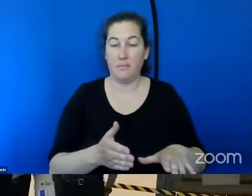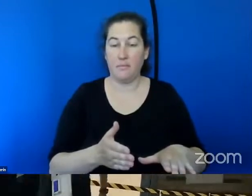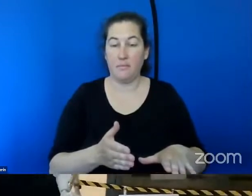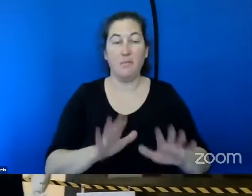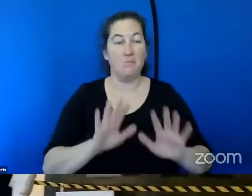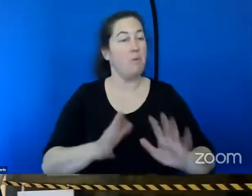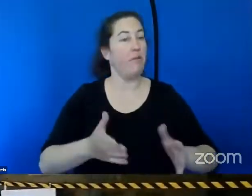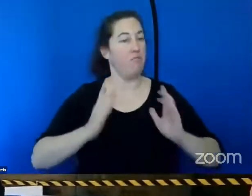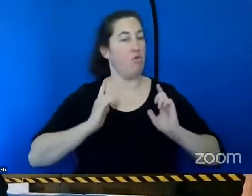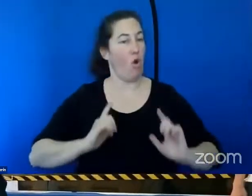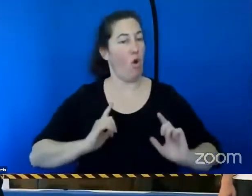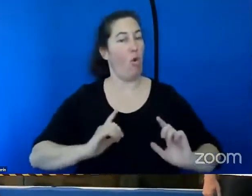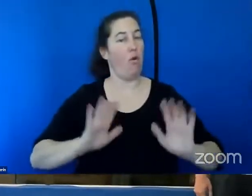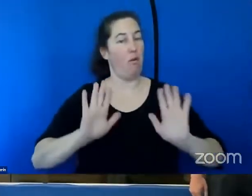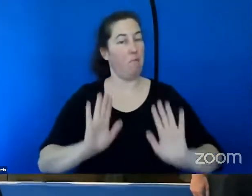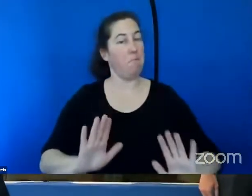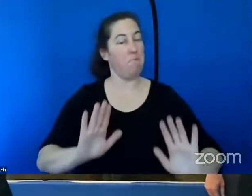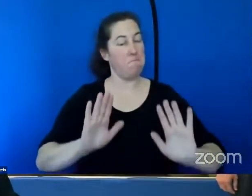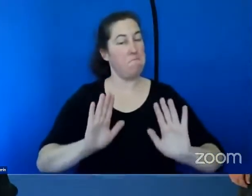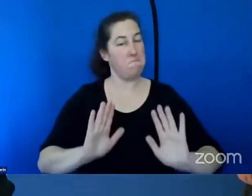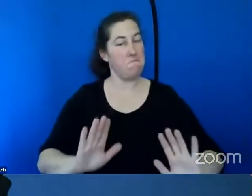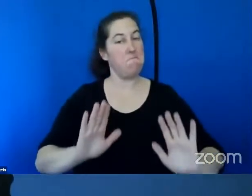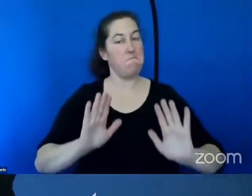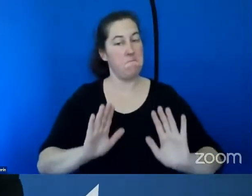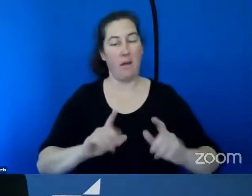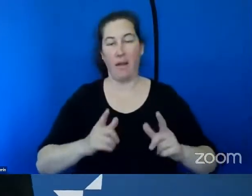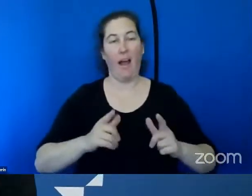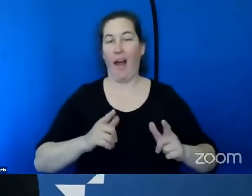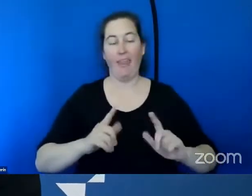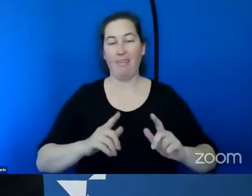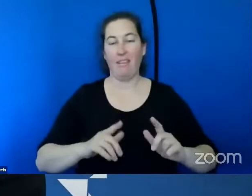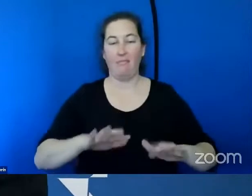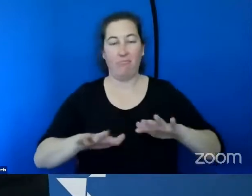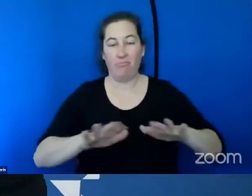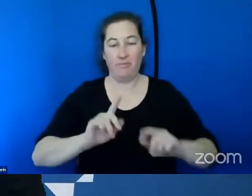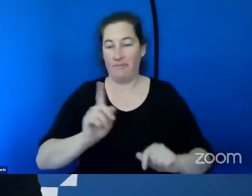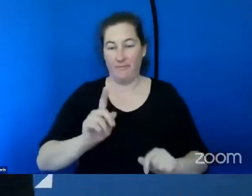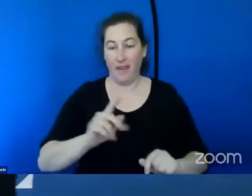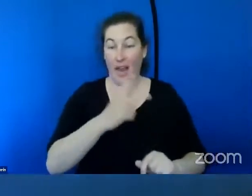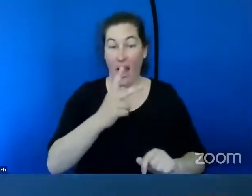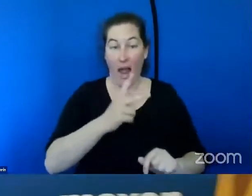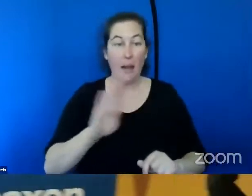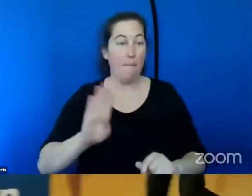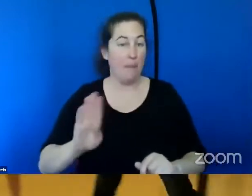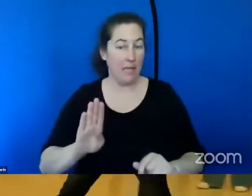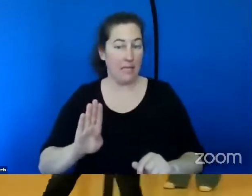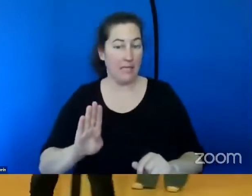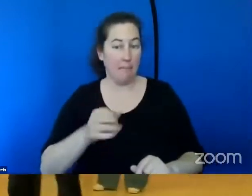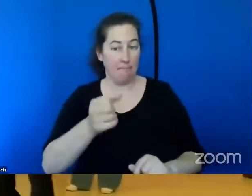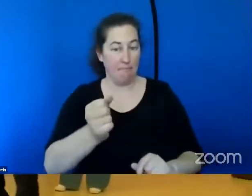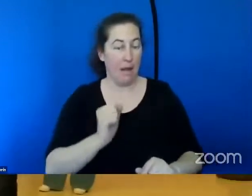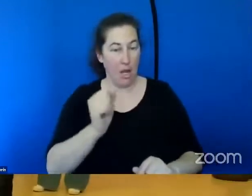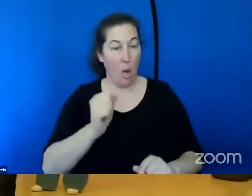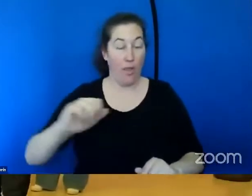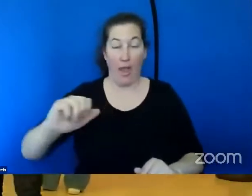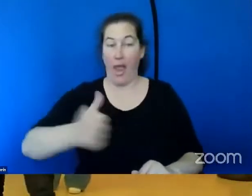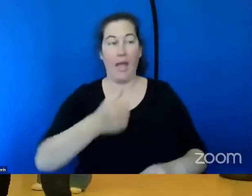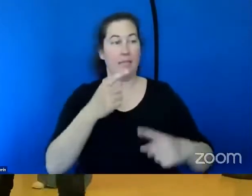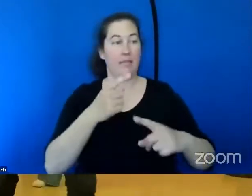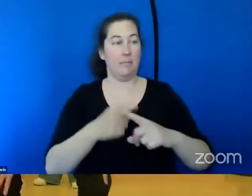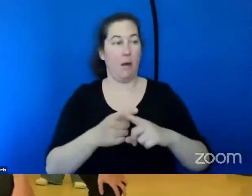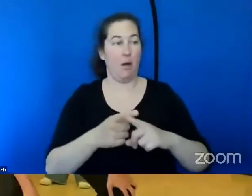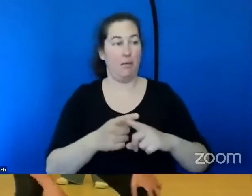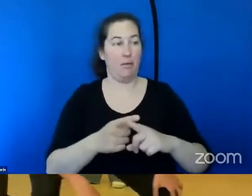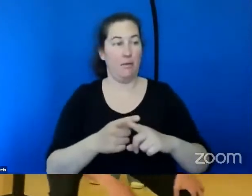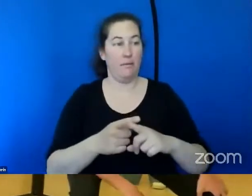and away goes Kyle Briggs. Now, it's all about speed, I would say, Roland, in the early stages, and I like this gentleman's